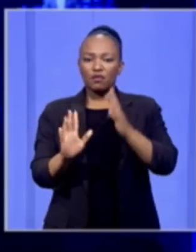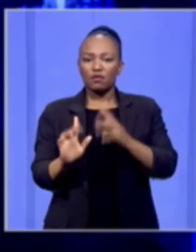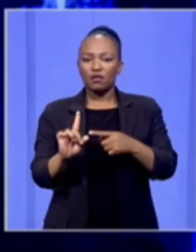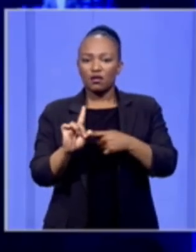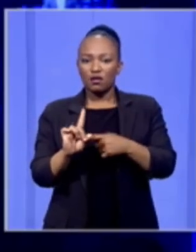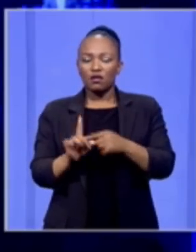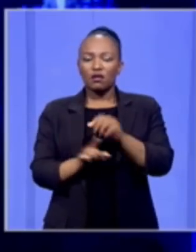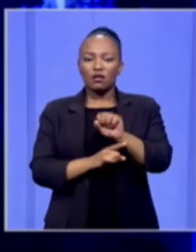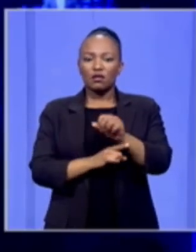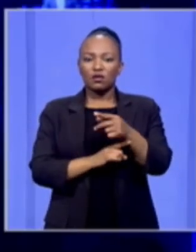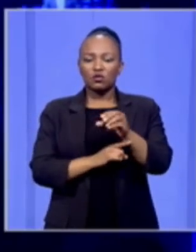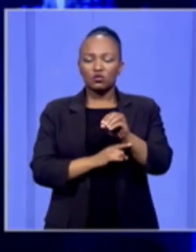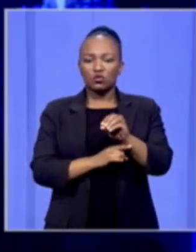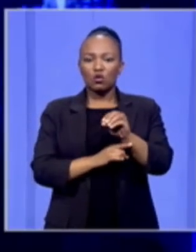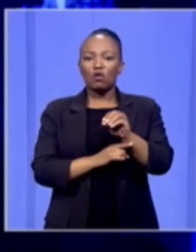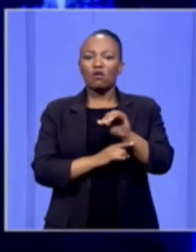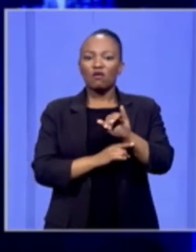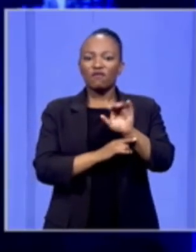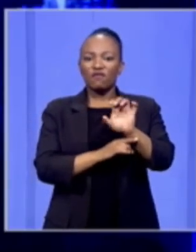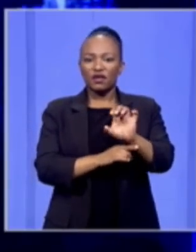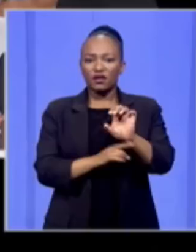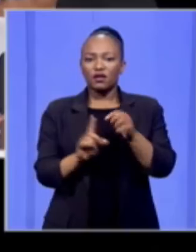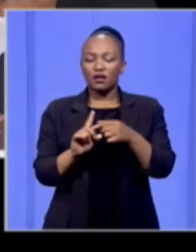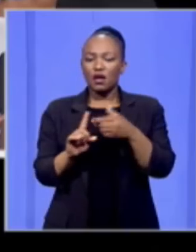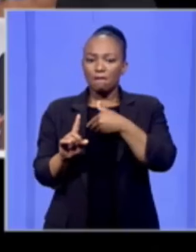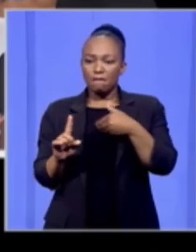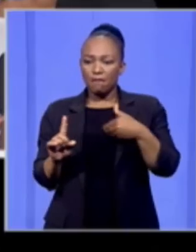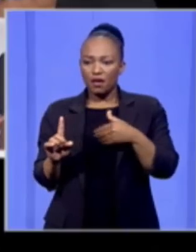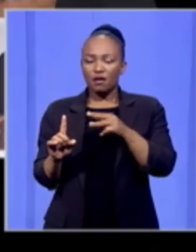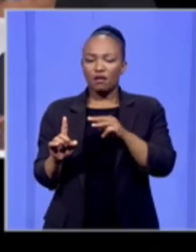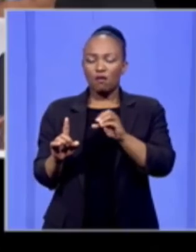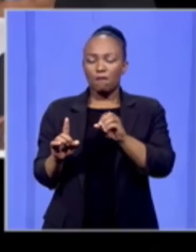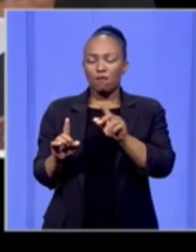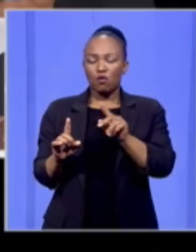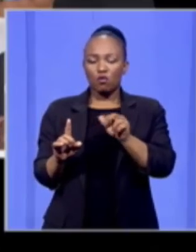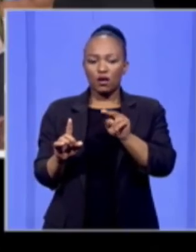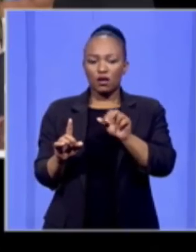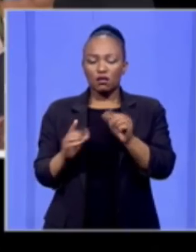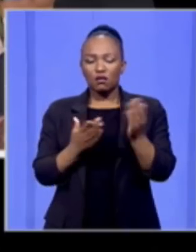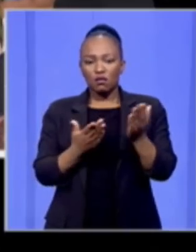la hae ke Sophie Mokoena. Mme wa Mokoena ke o amohele ditabeng tsa rona tsa Sesotho.